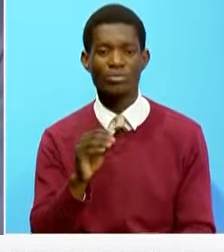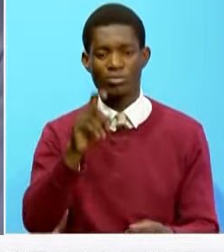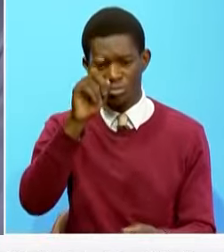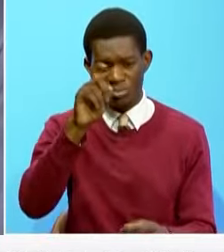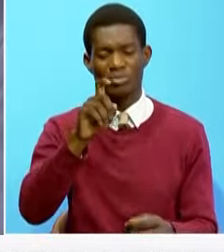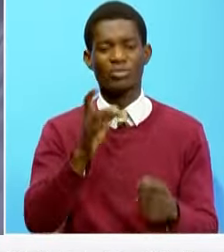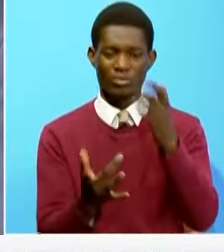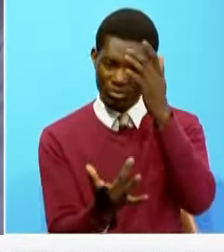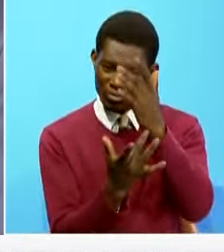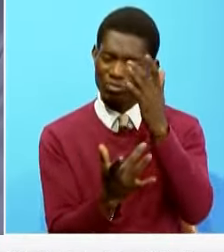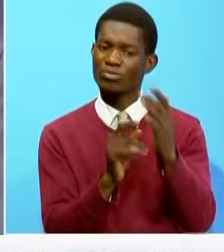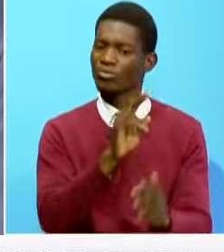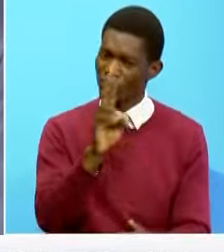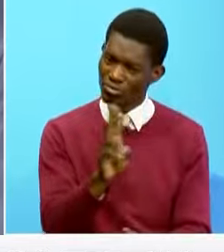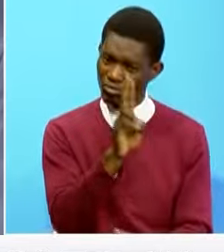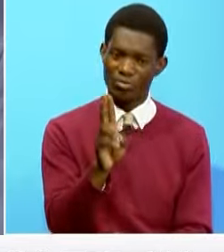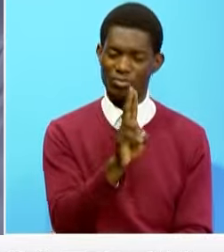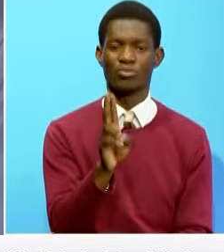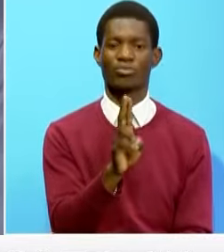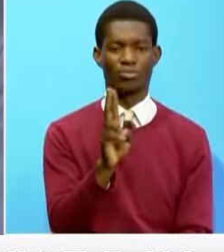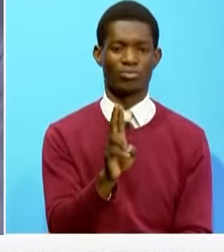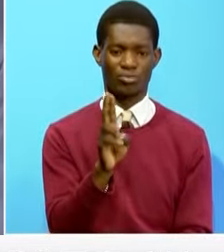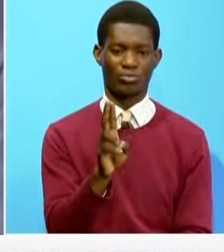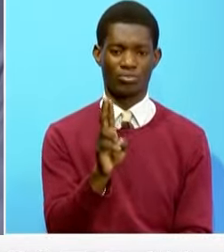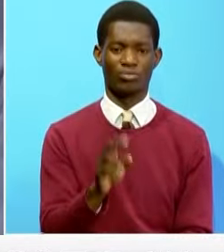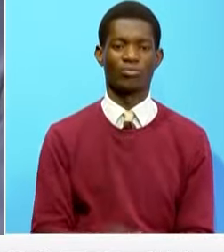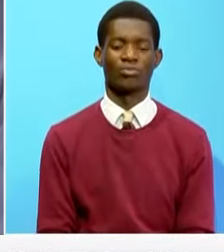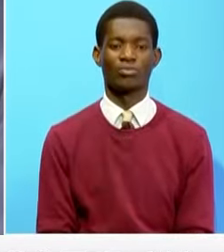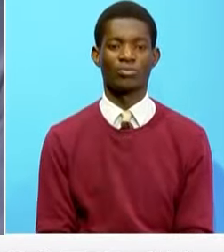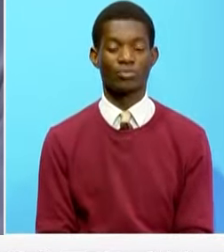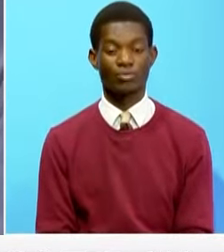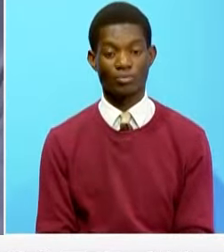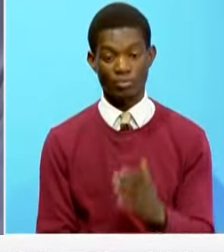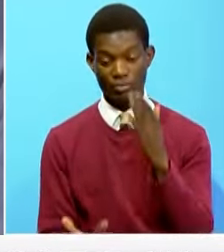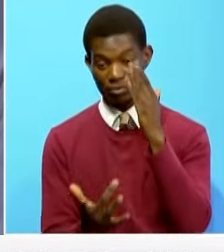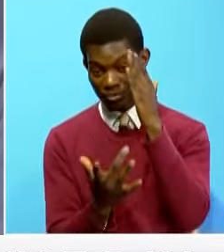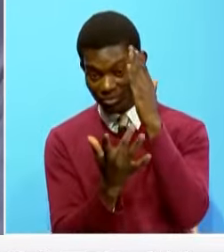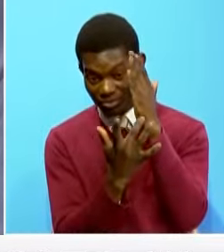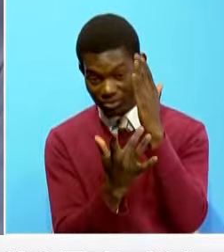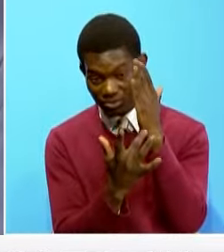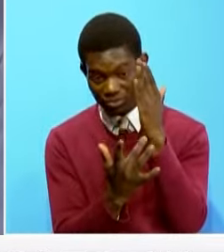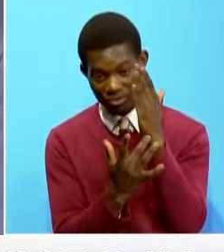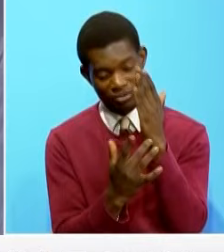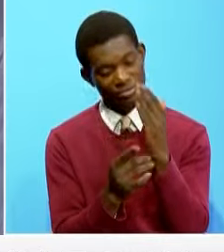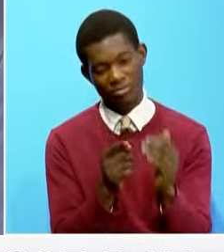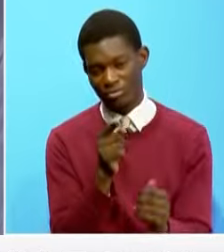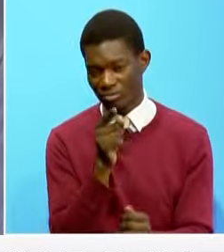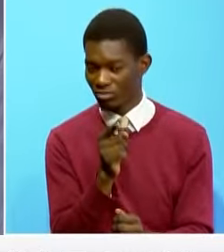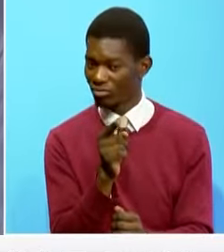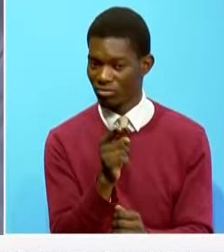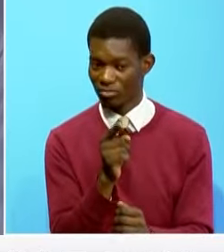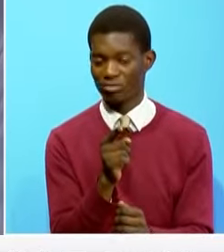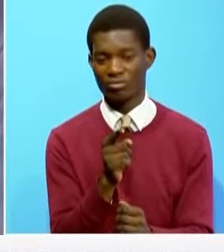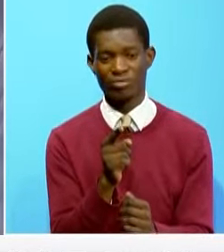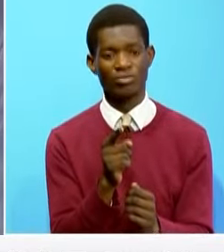if the changing needs and aspirations of the citizens are to be met. Technology is driving profound societal